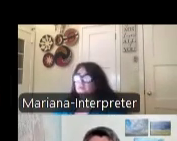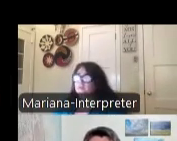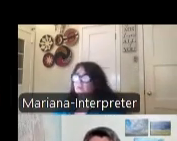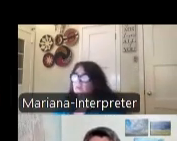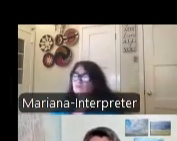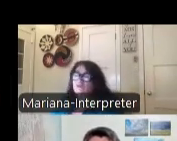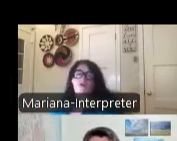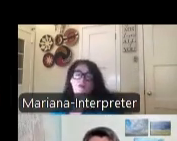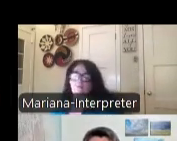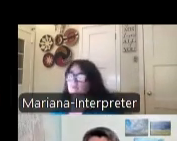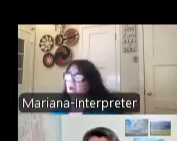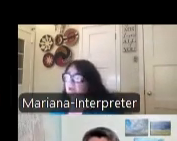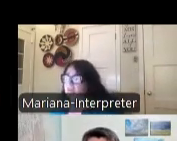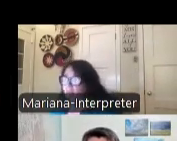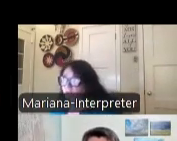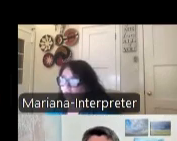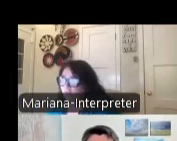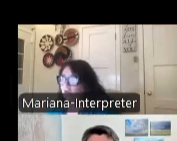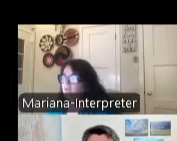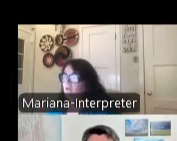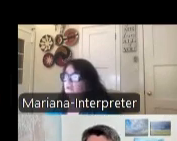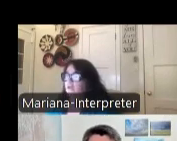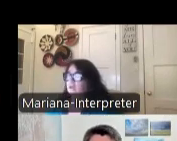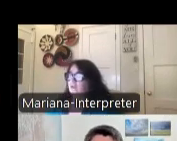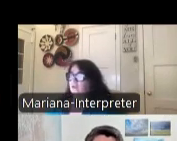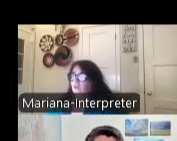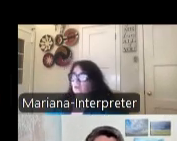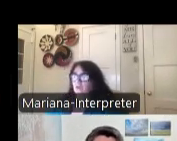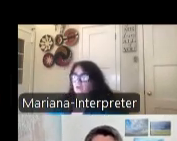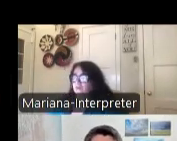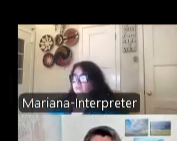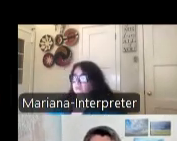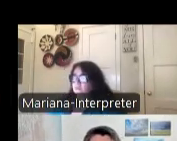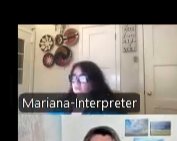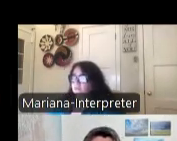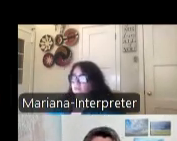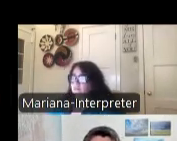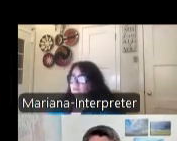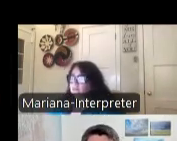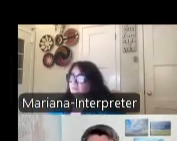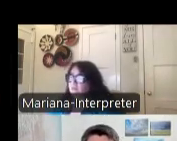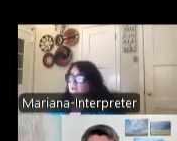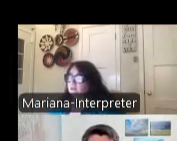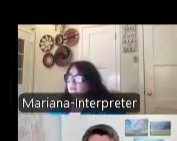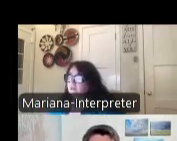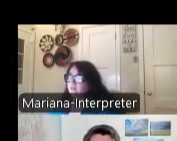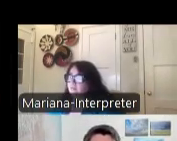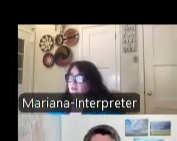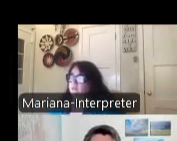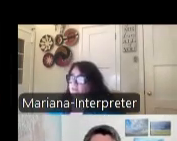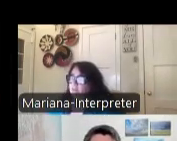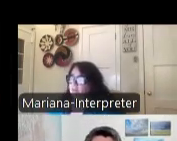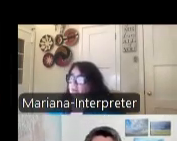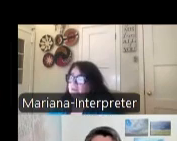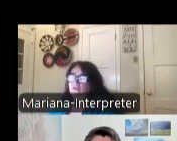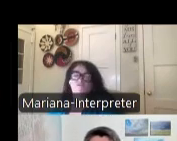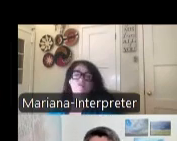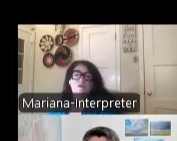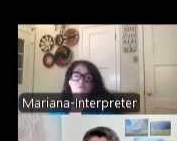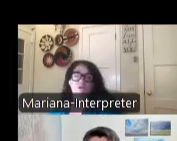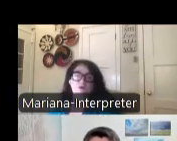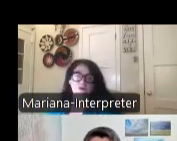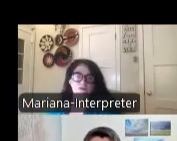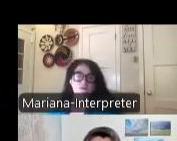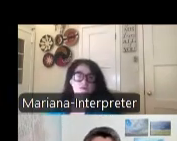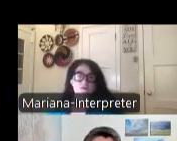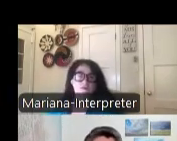disasters. And if we don't change our path, I don't think we've seen the worst wildfire disasters that we'll experience yet in the